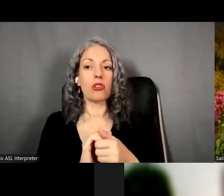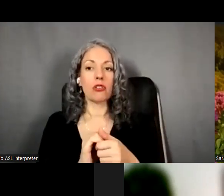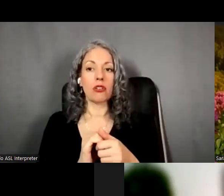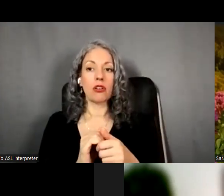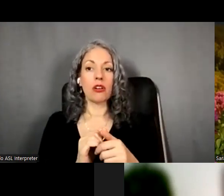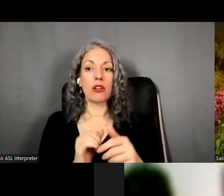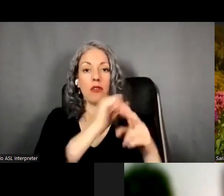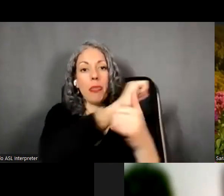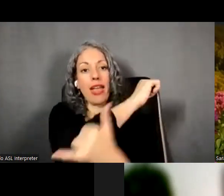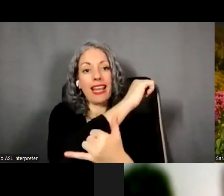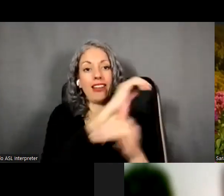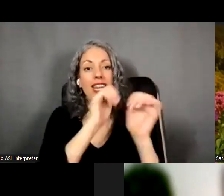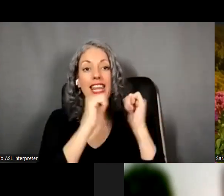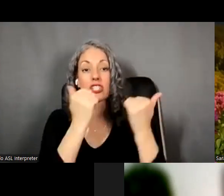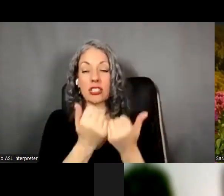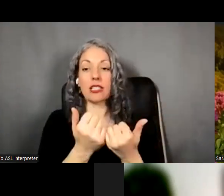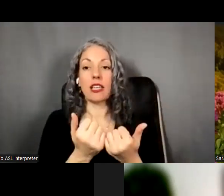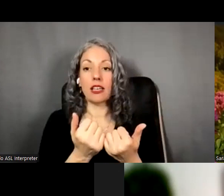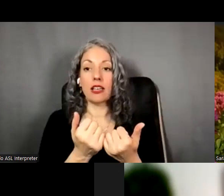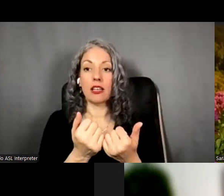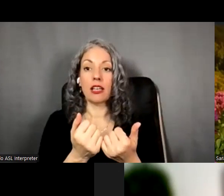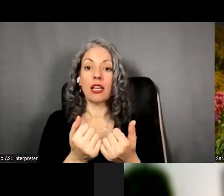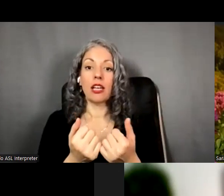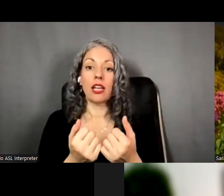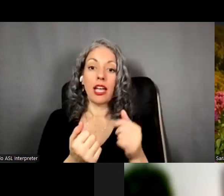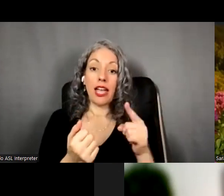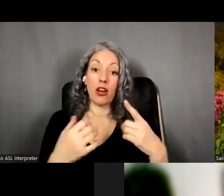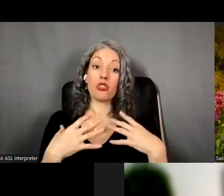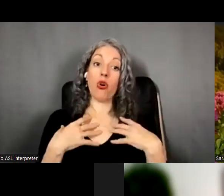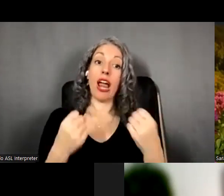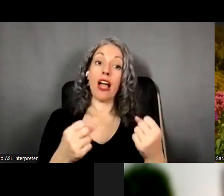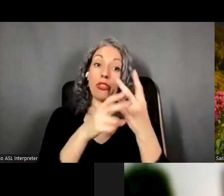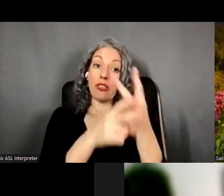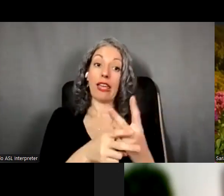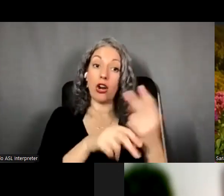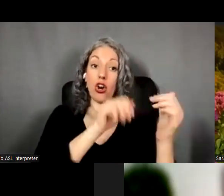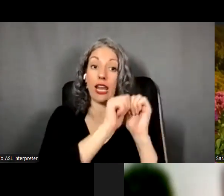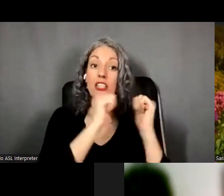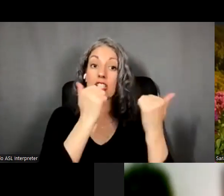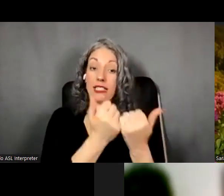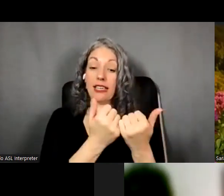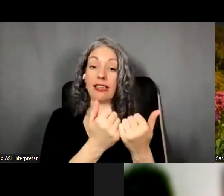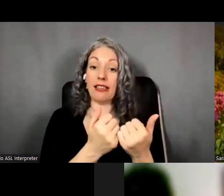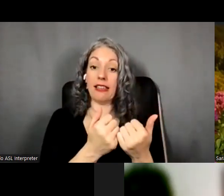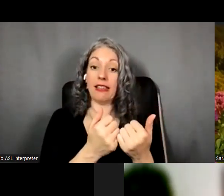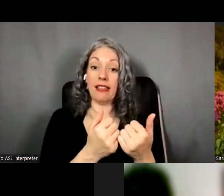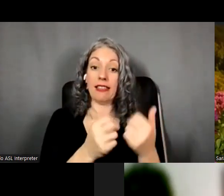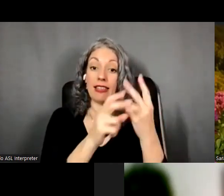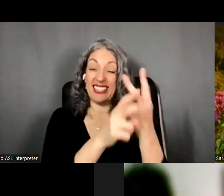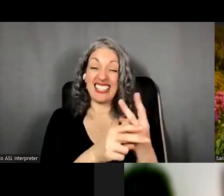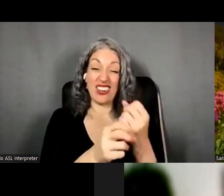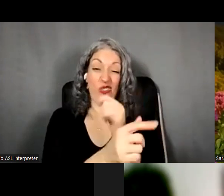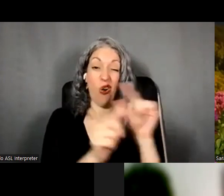agency, and our Ventura County Healthcare Agency, who houses all of the, the healthcare